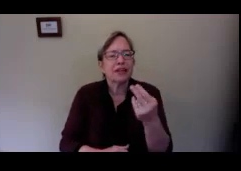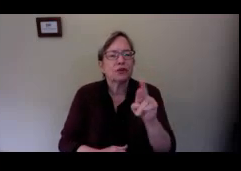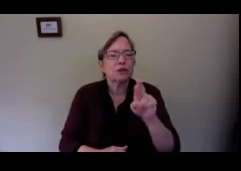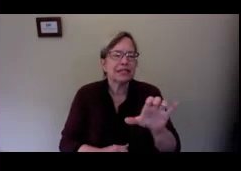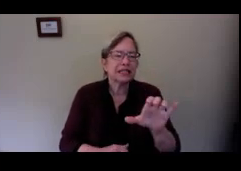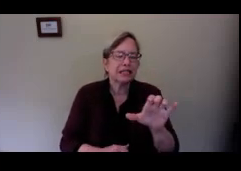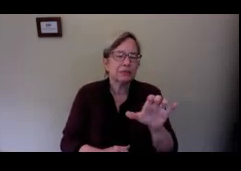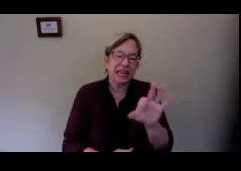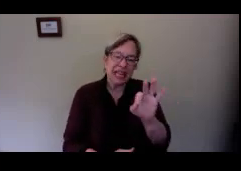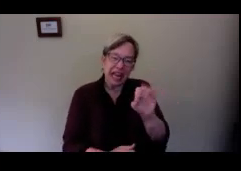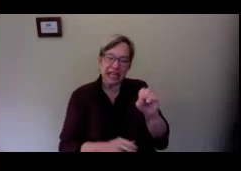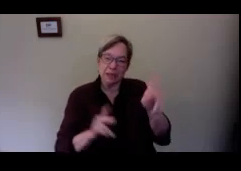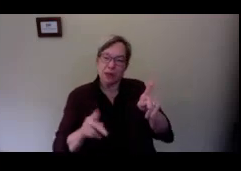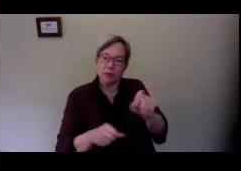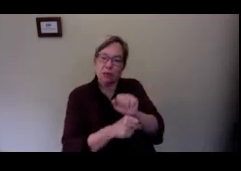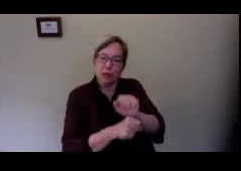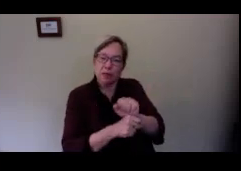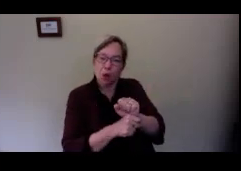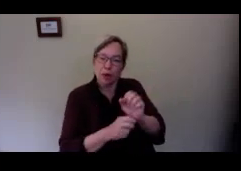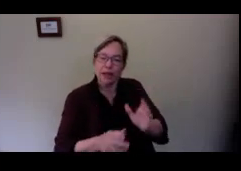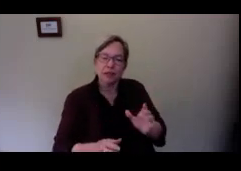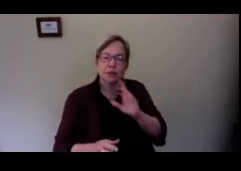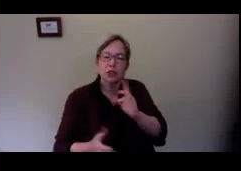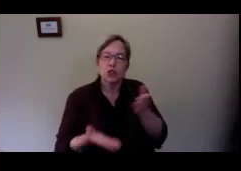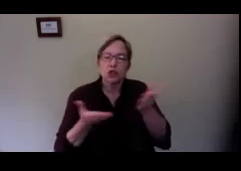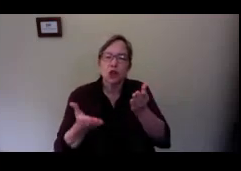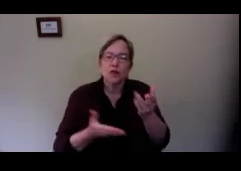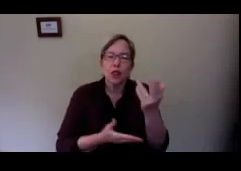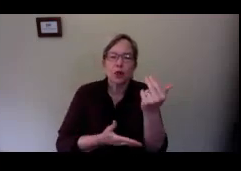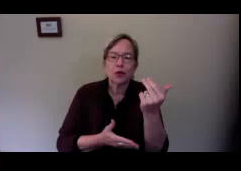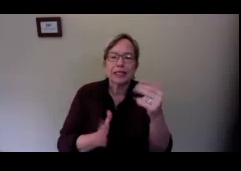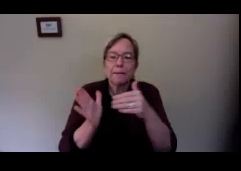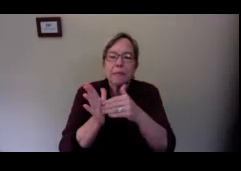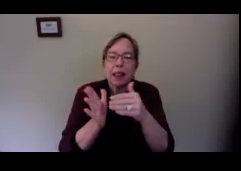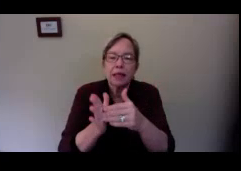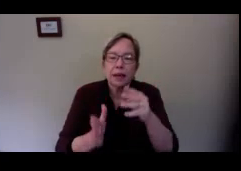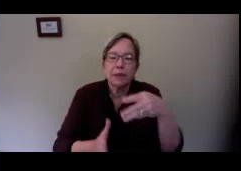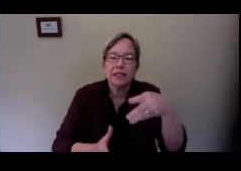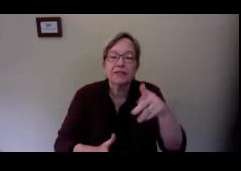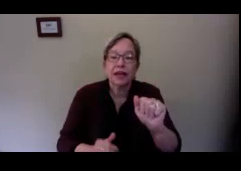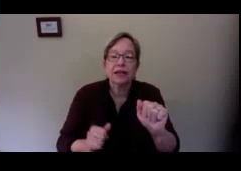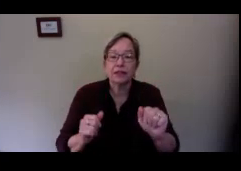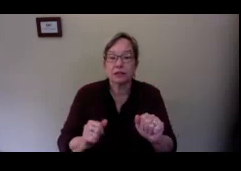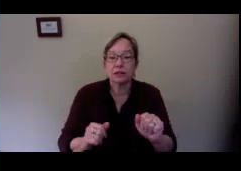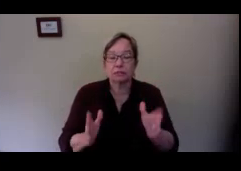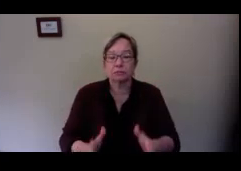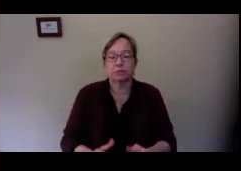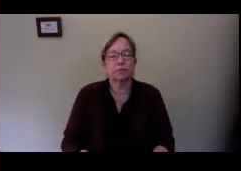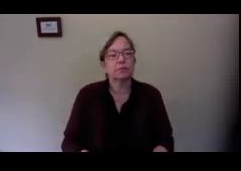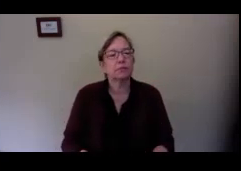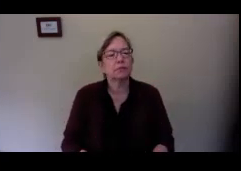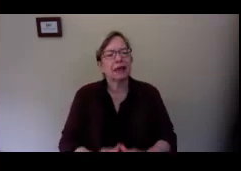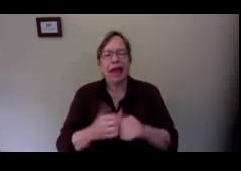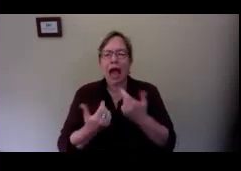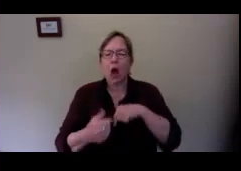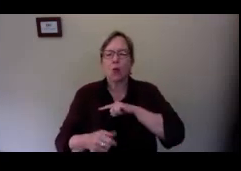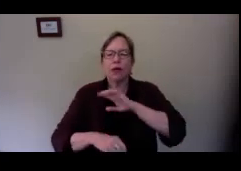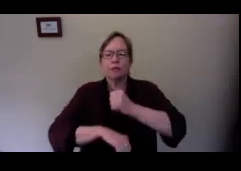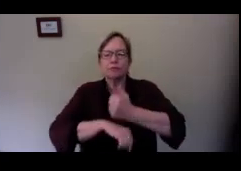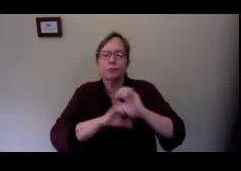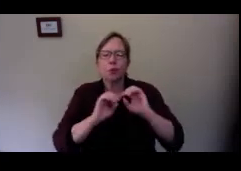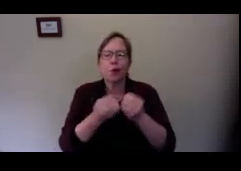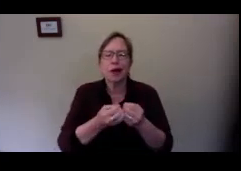90 employees serving 13 million Pennsylvanians. And this is a little bit of how we break that up. You can see